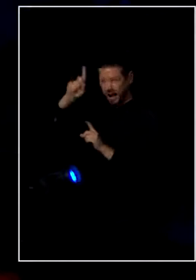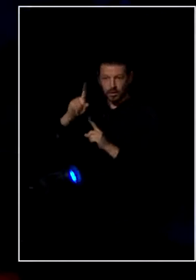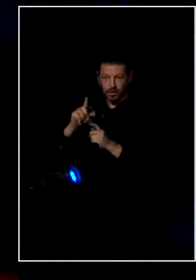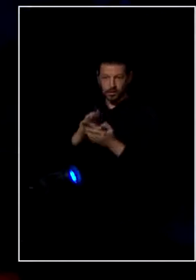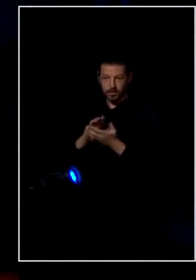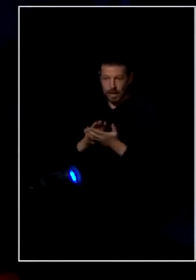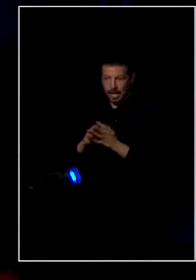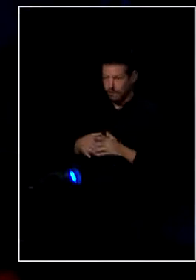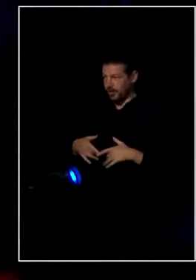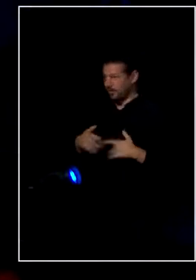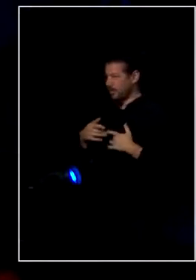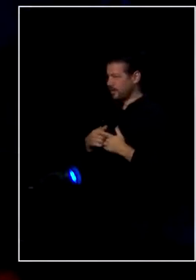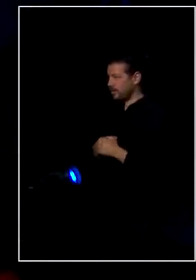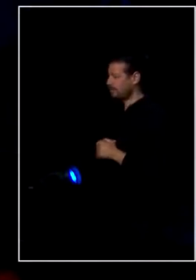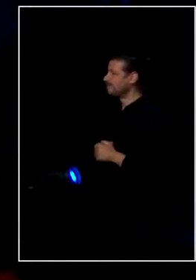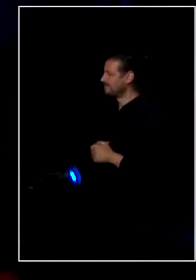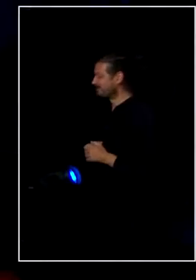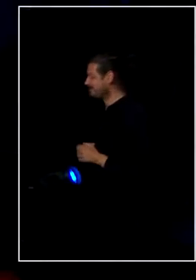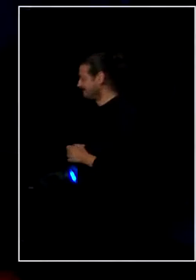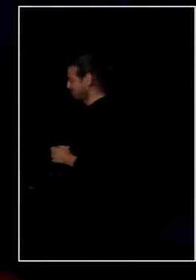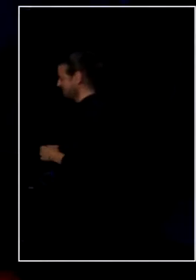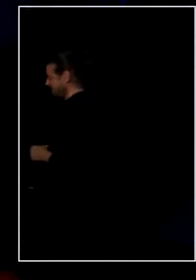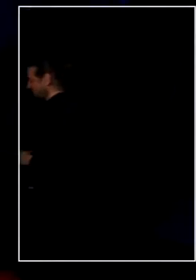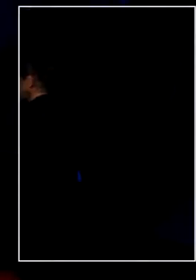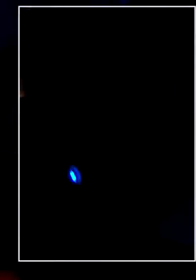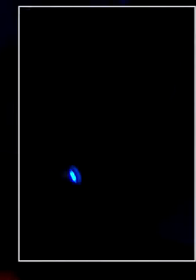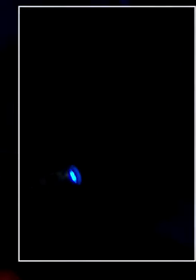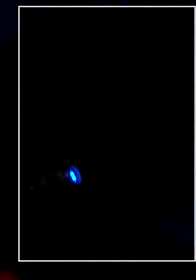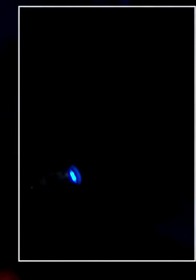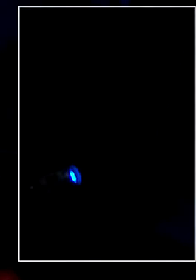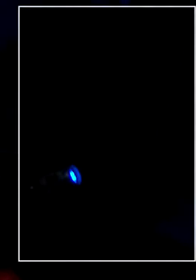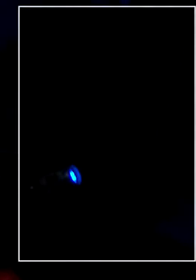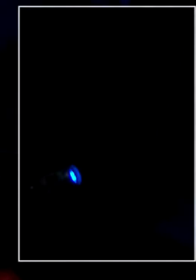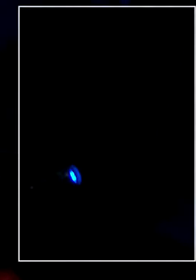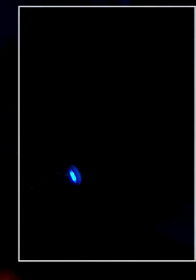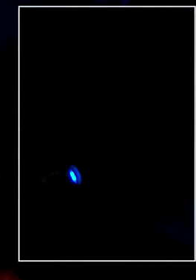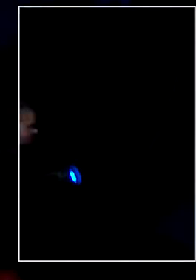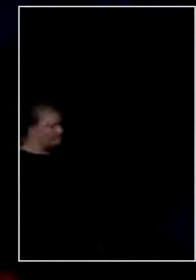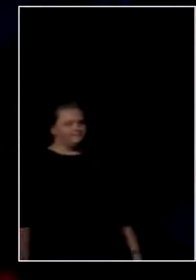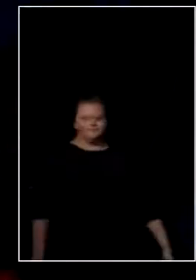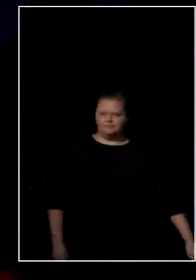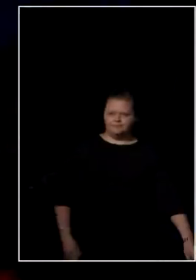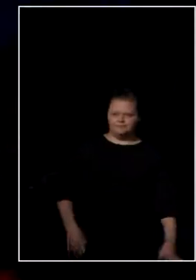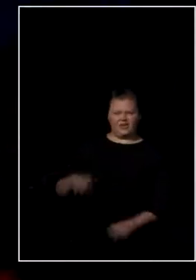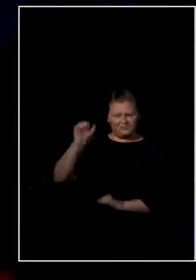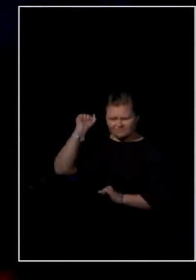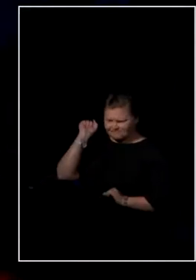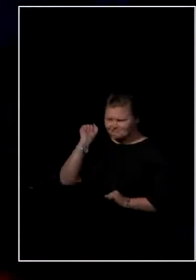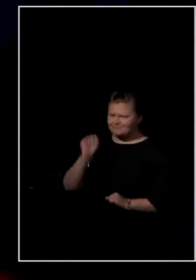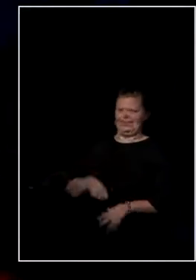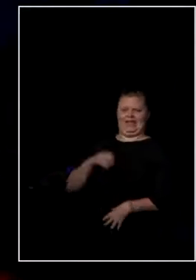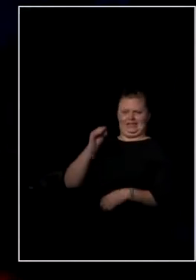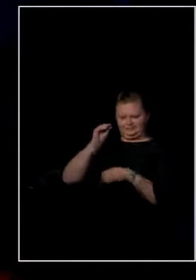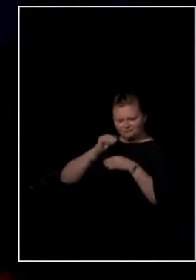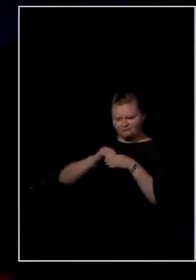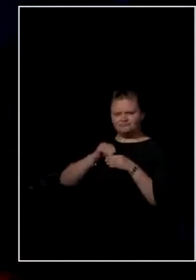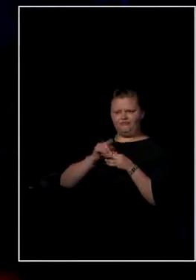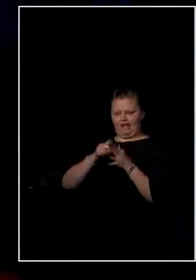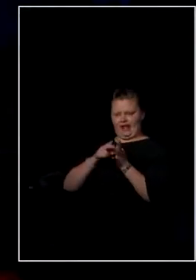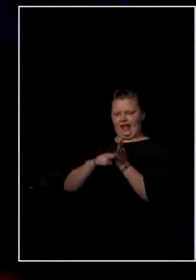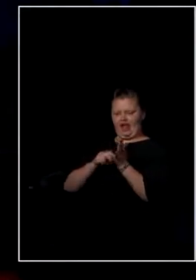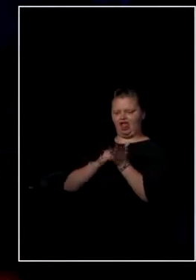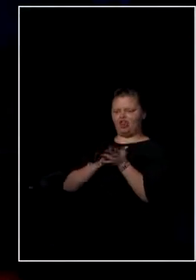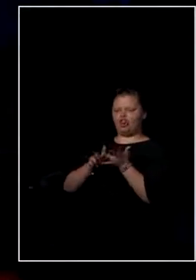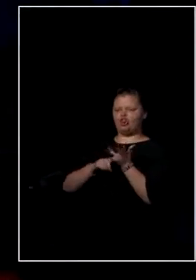do belong in the anthology, but sometimes people still question that and